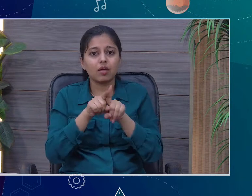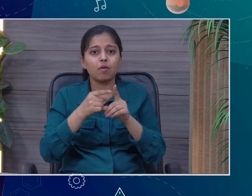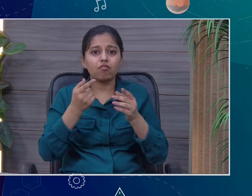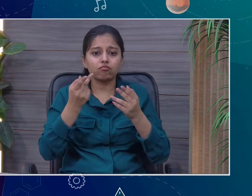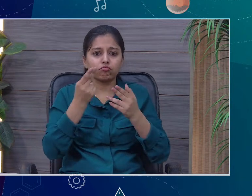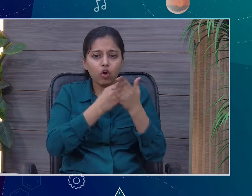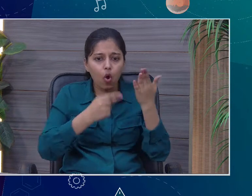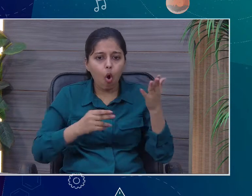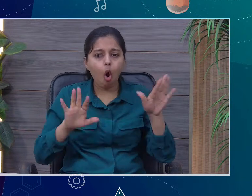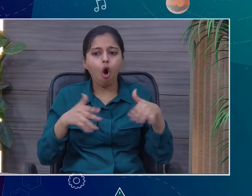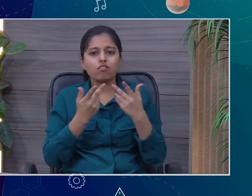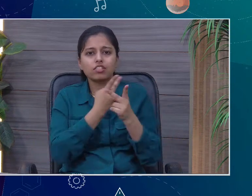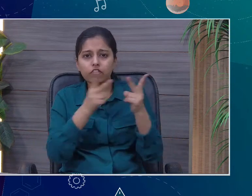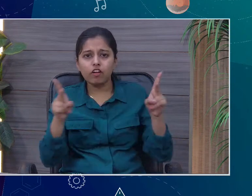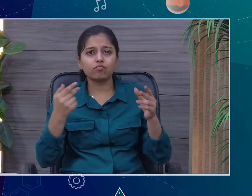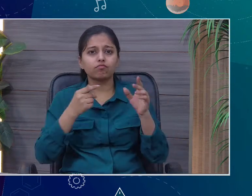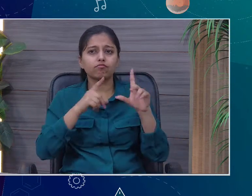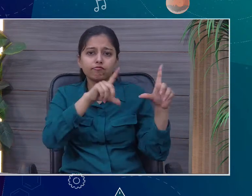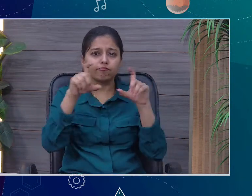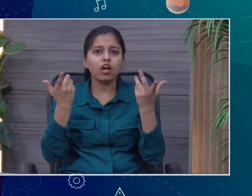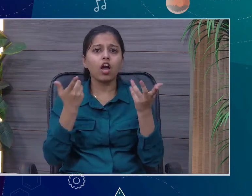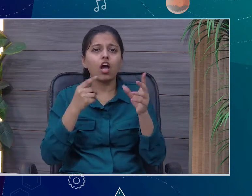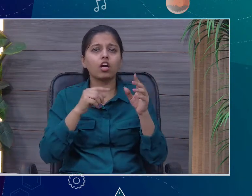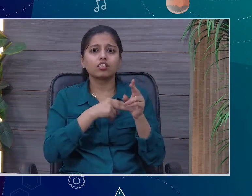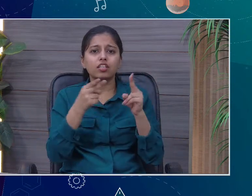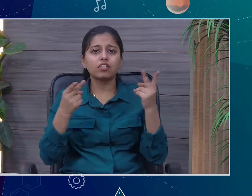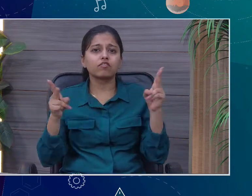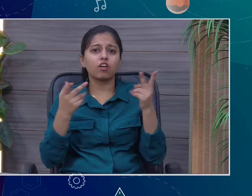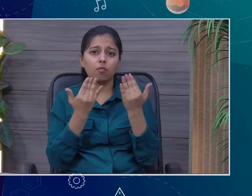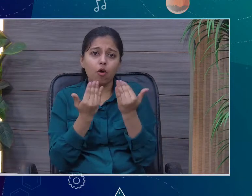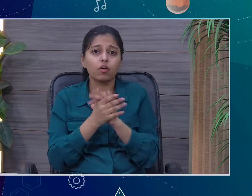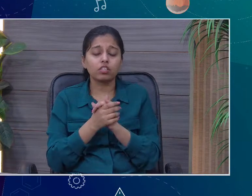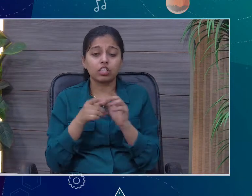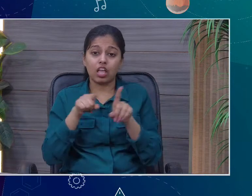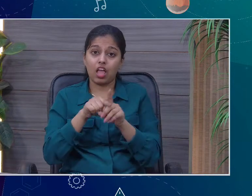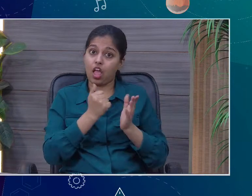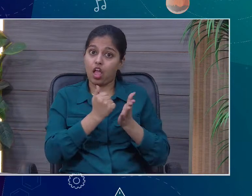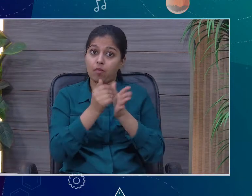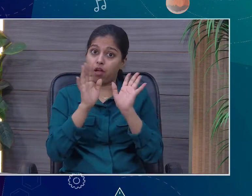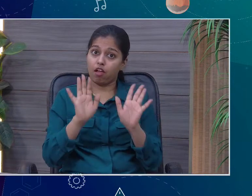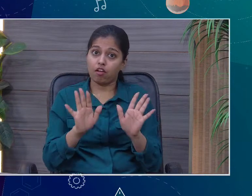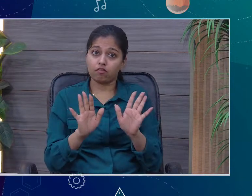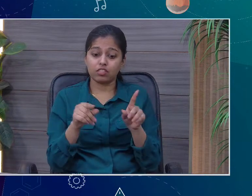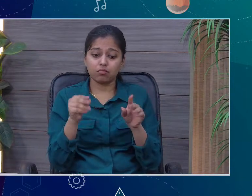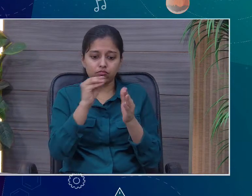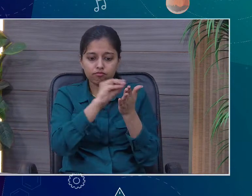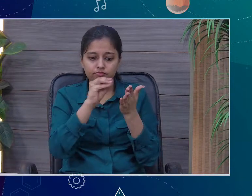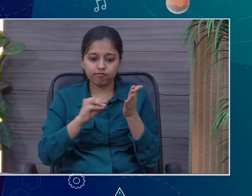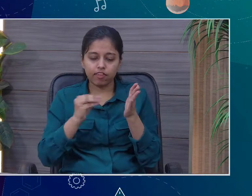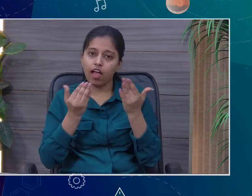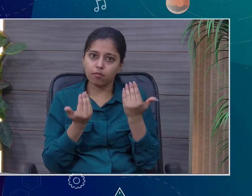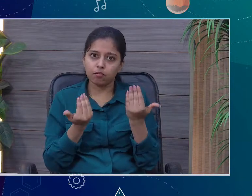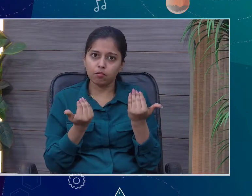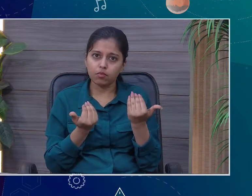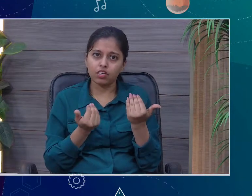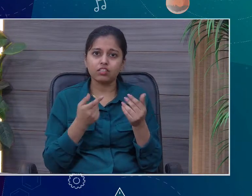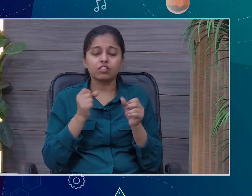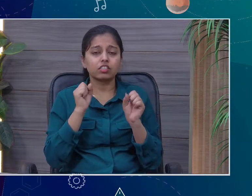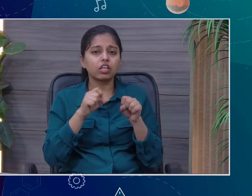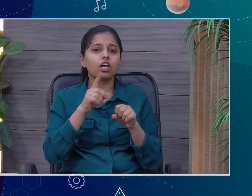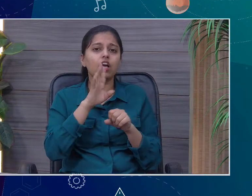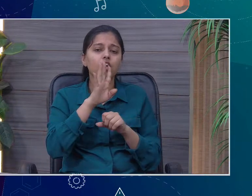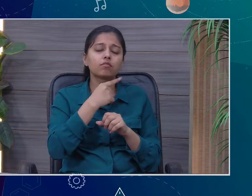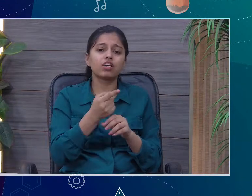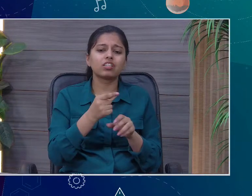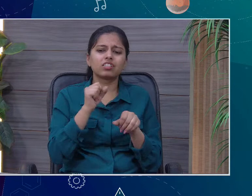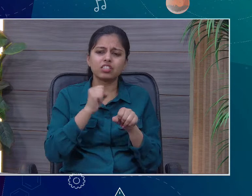we go on with that? But do the riddles also help them? Ma'am, yeah, exactly, that is the point, but I just wanted to